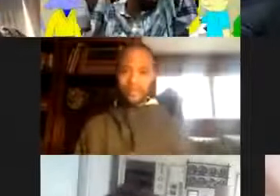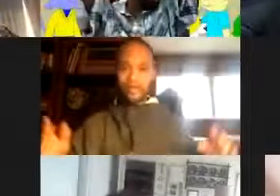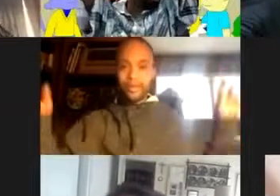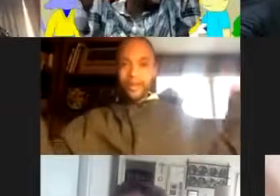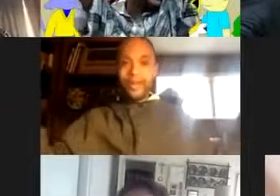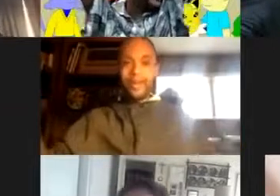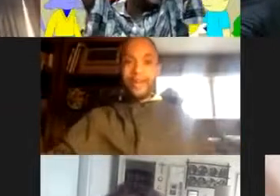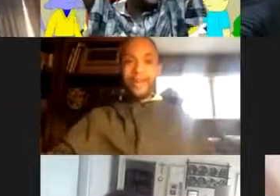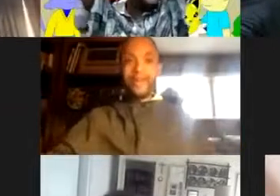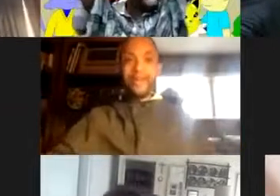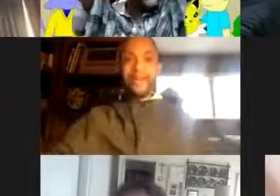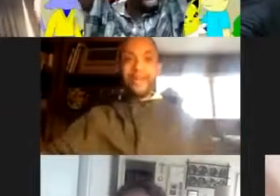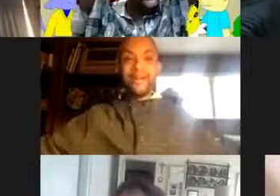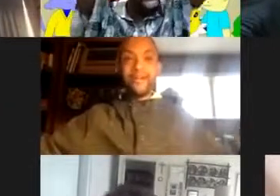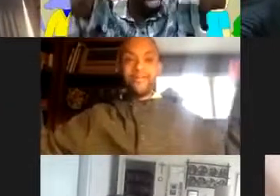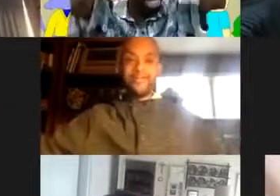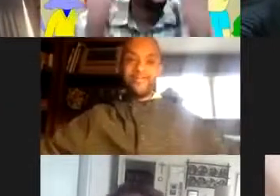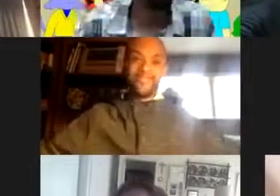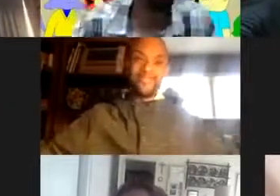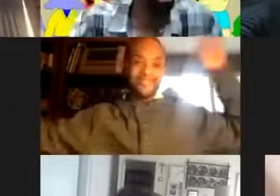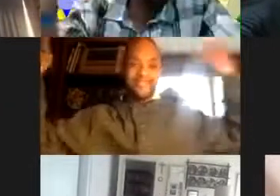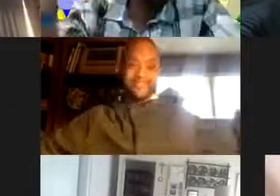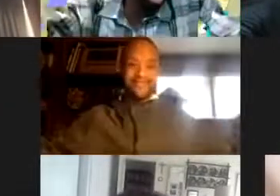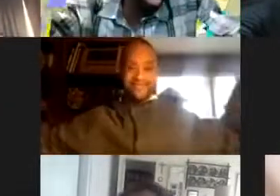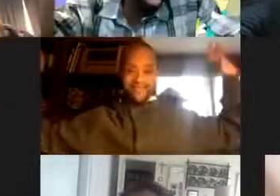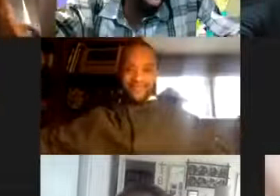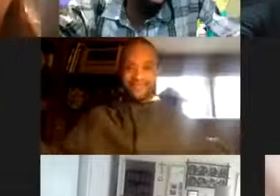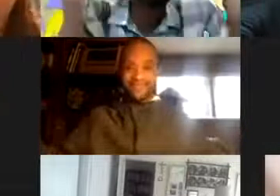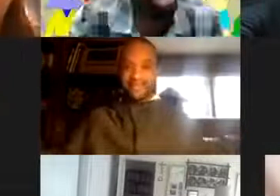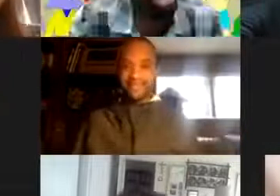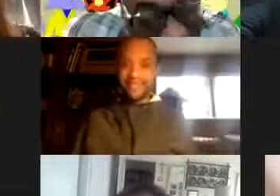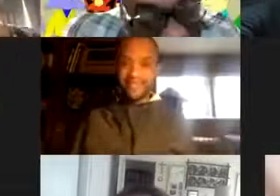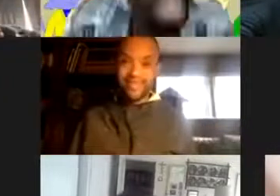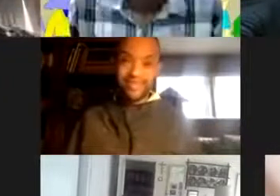Meet the Biz! Thank you. Thank you.